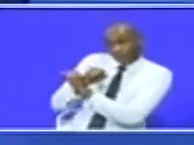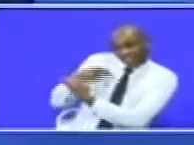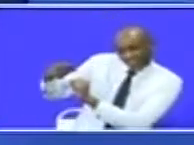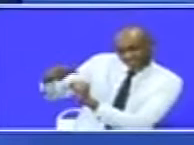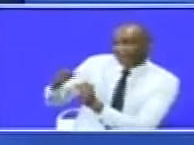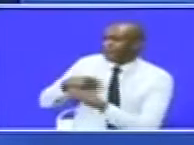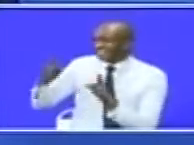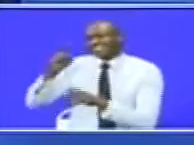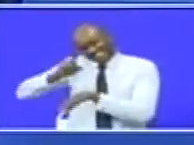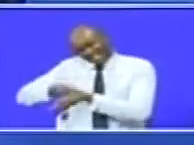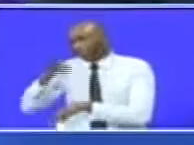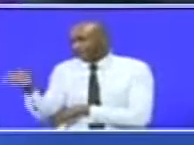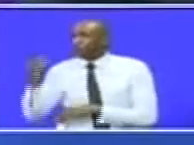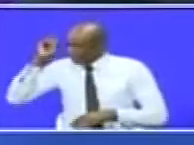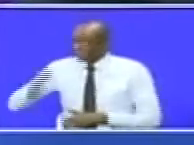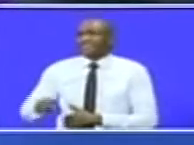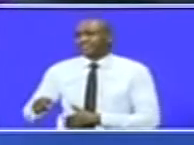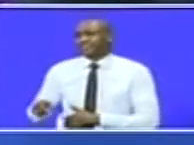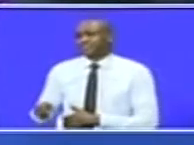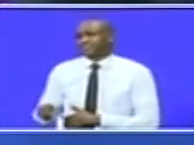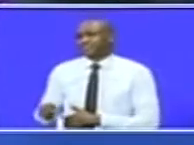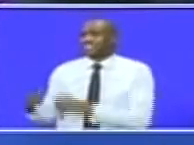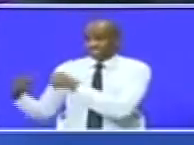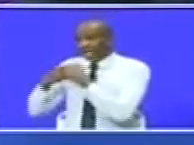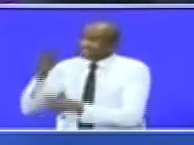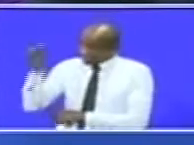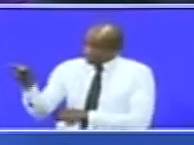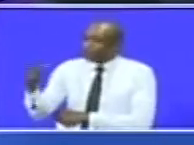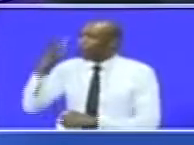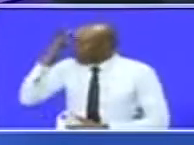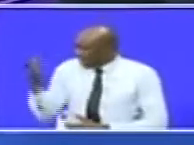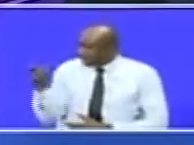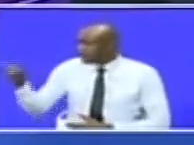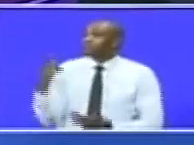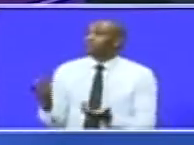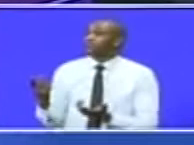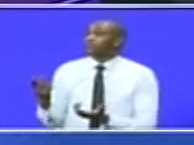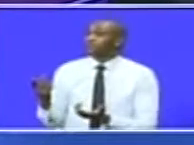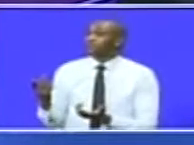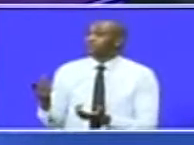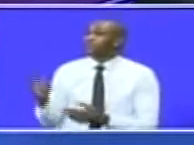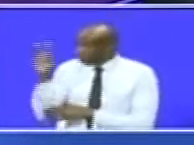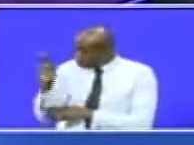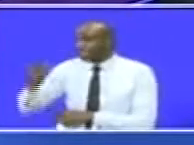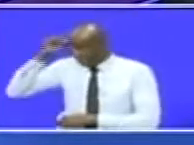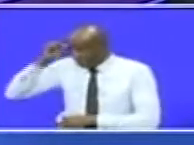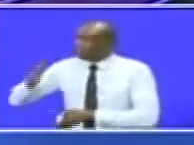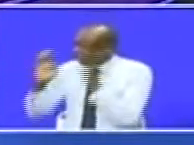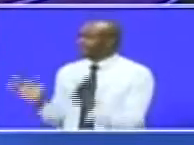I think this is the time now that we must, you know, challenge them, that why don't they use the government